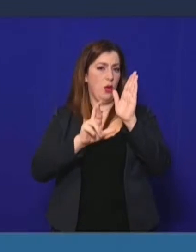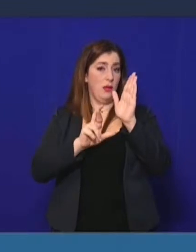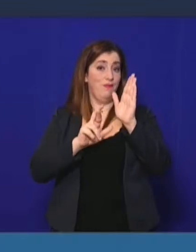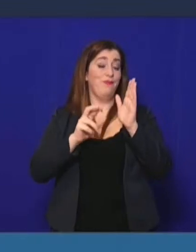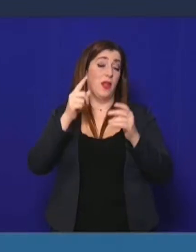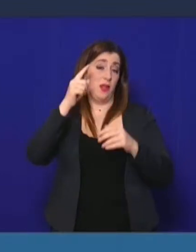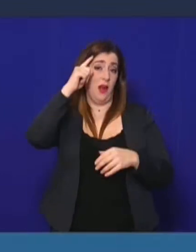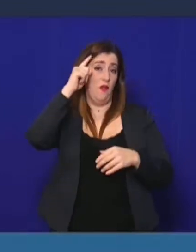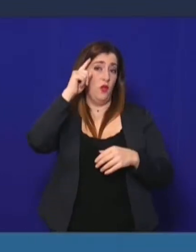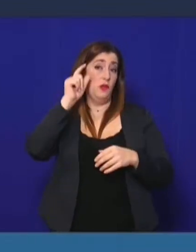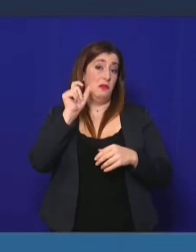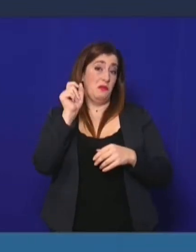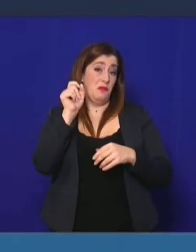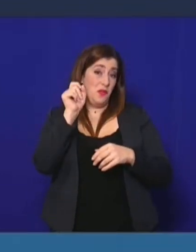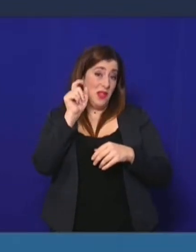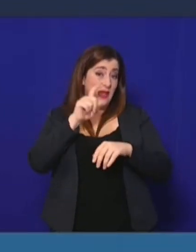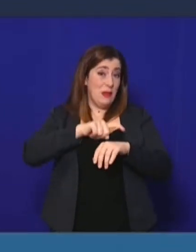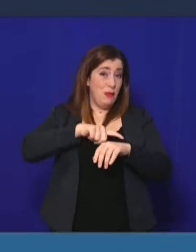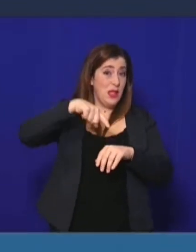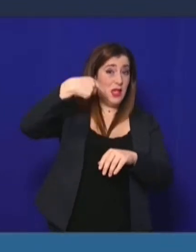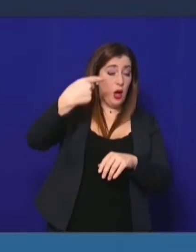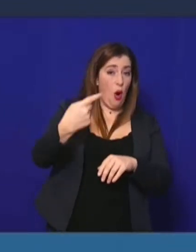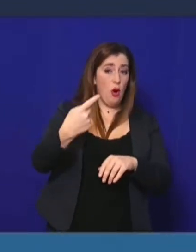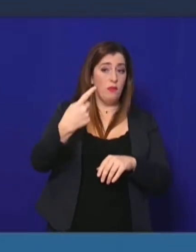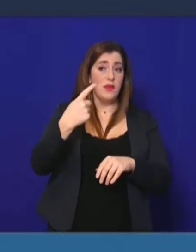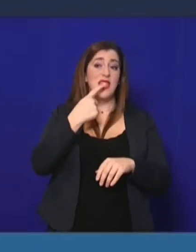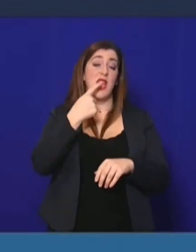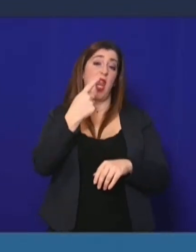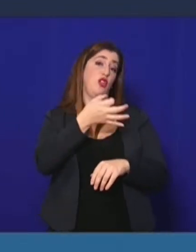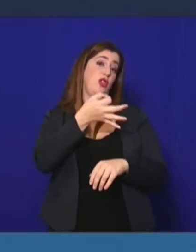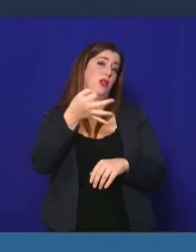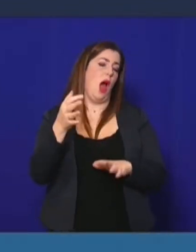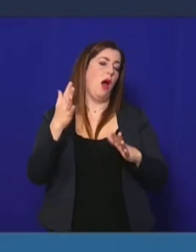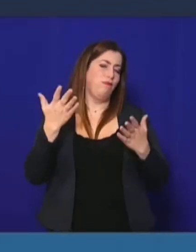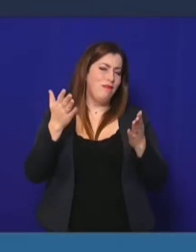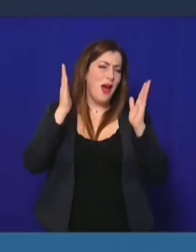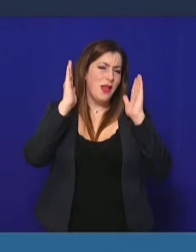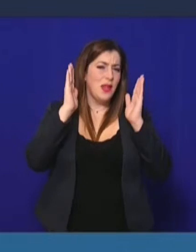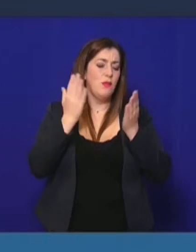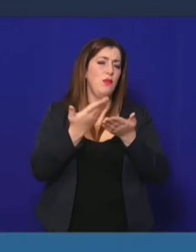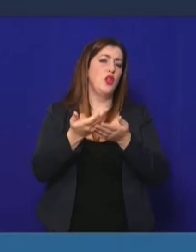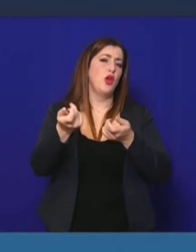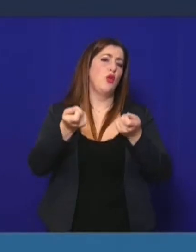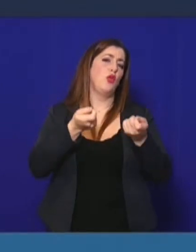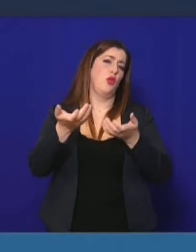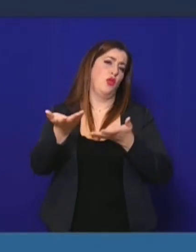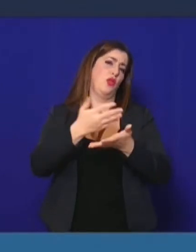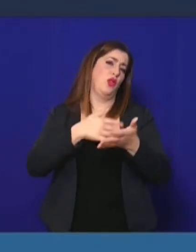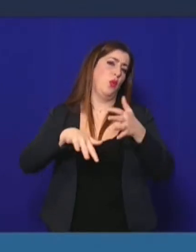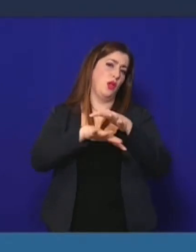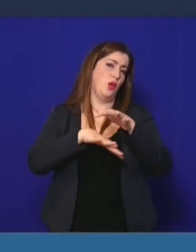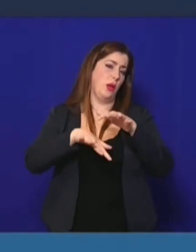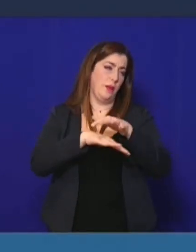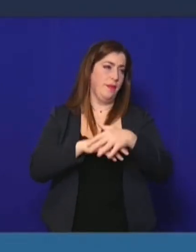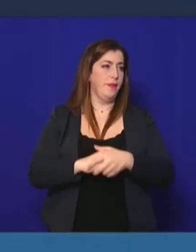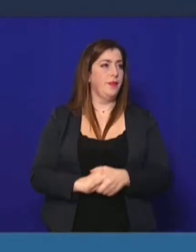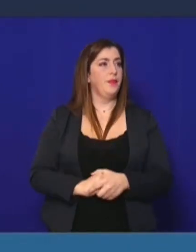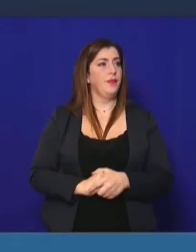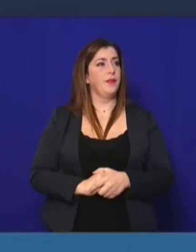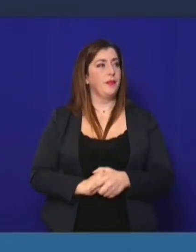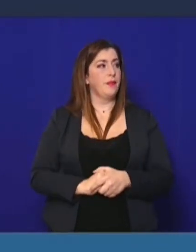Year il-ġdida ejja nieħdu ħsieb biex aħna nkomplu nikkontrollaw is-sitwazzjoni. L-average